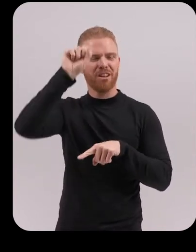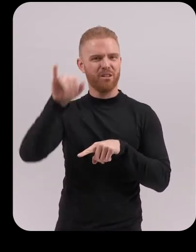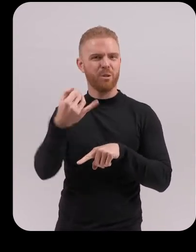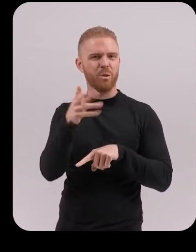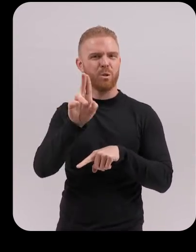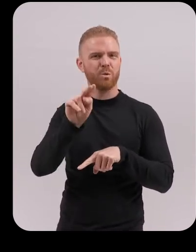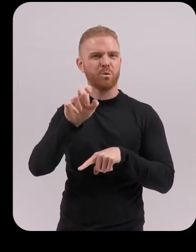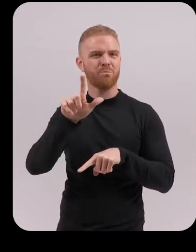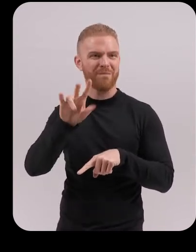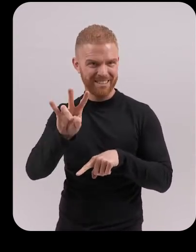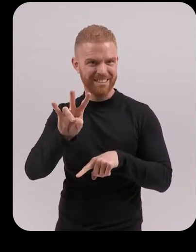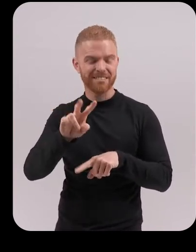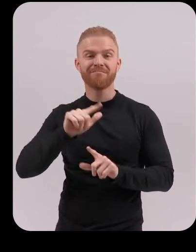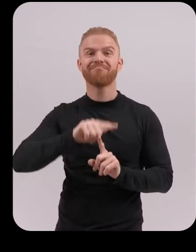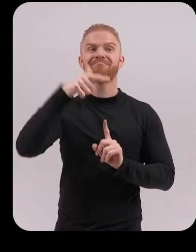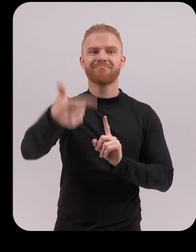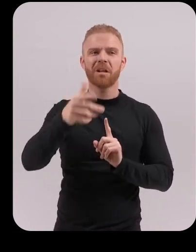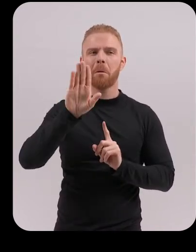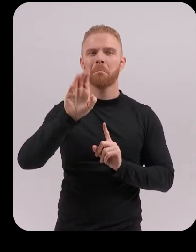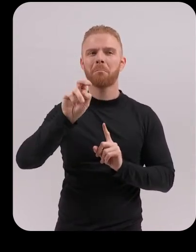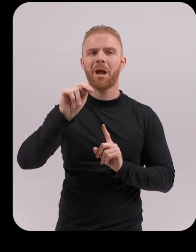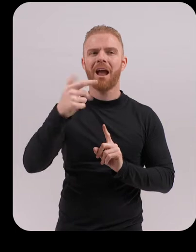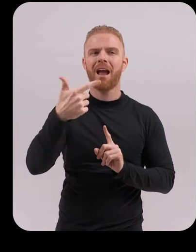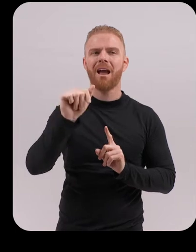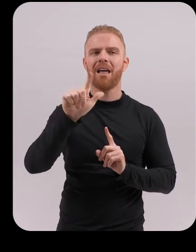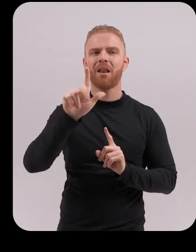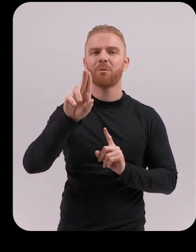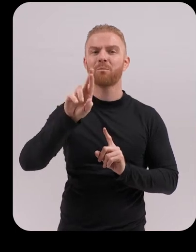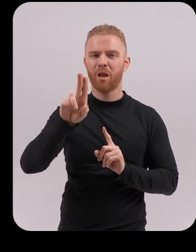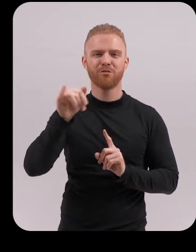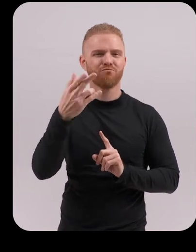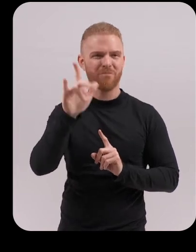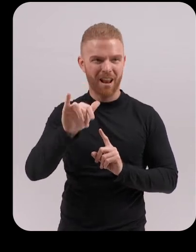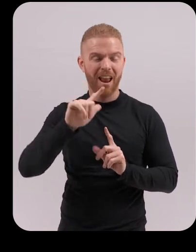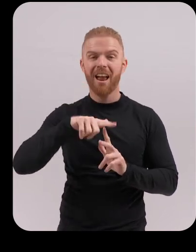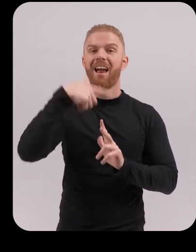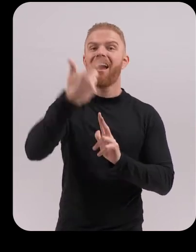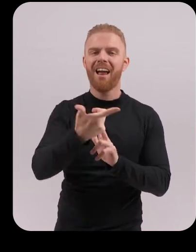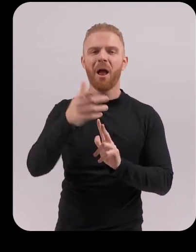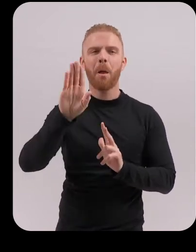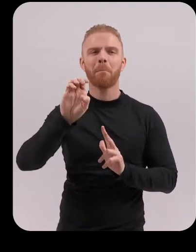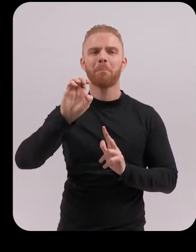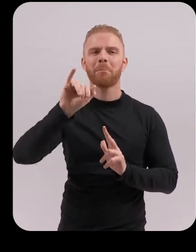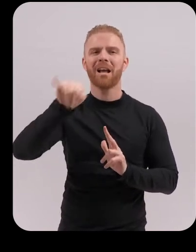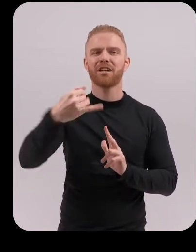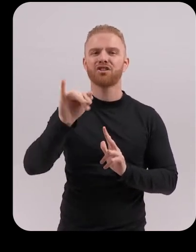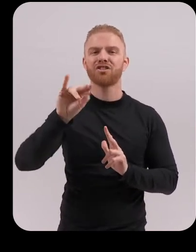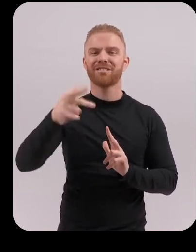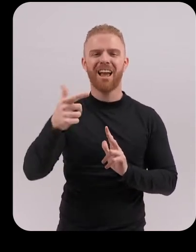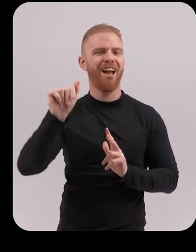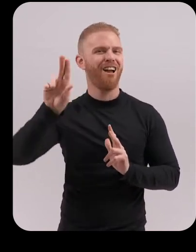27th, and then we're in Bengaluru in July and Beijing in August.